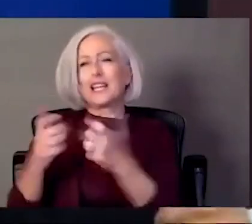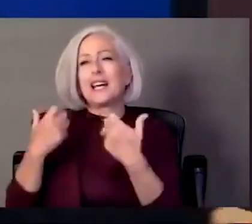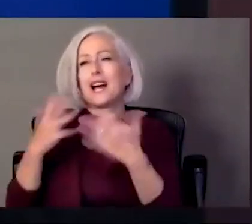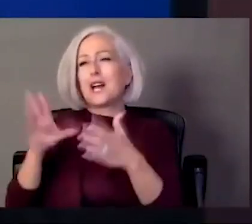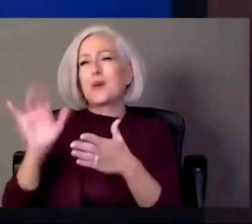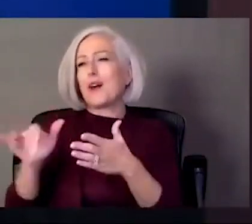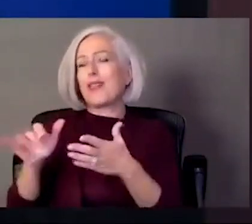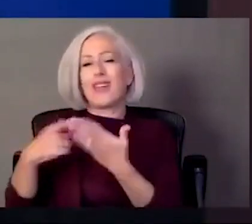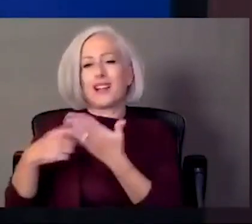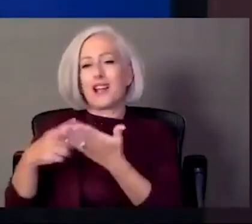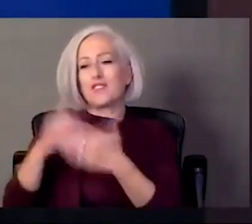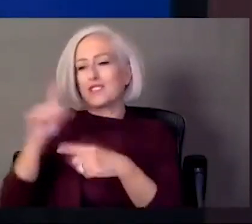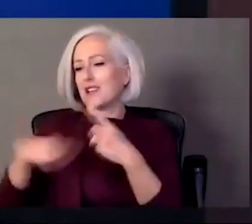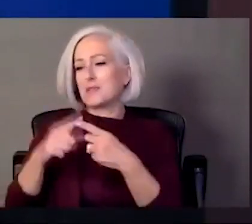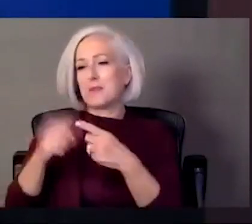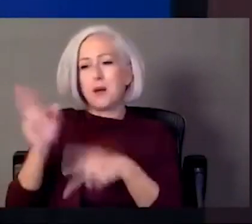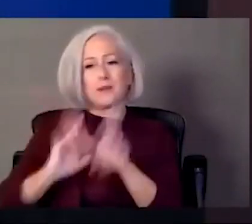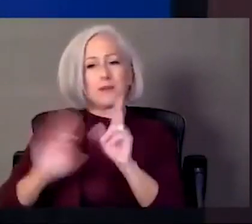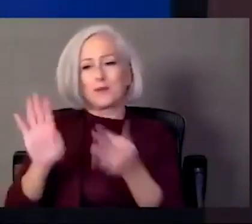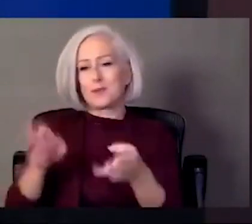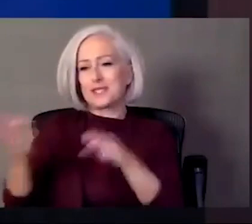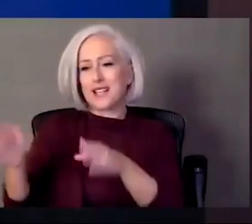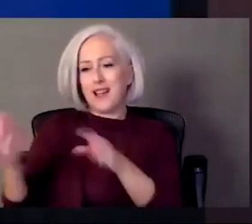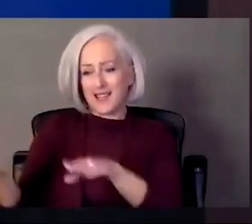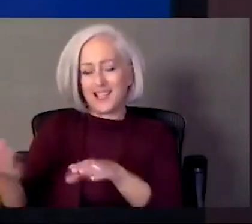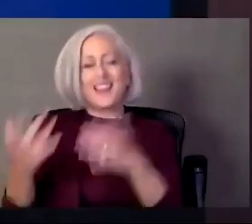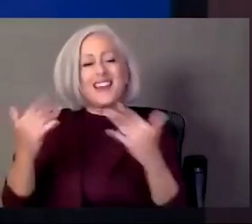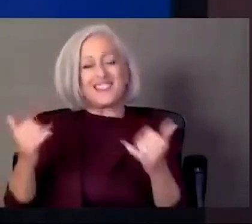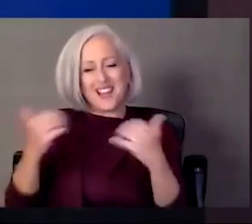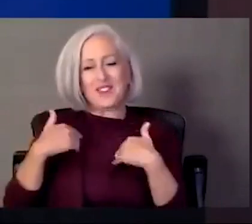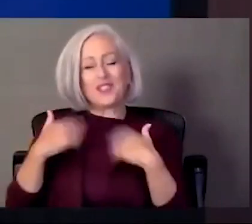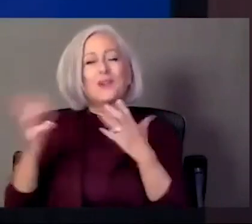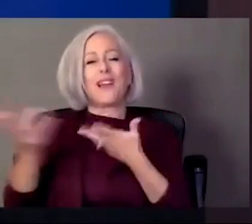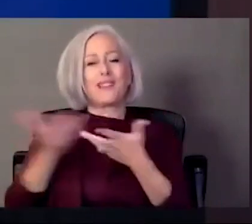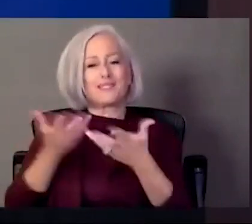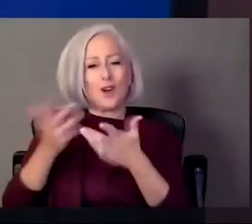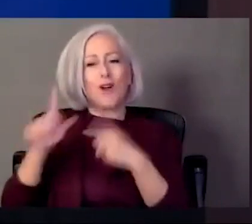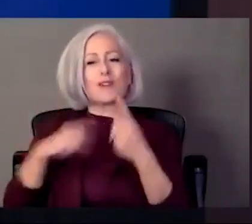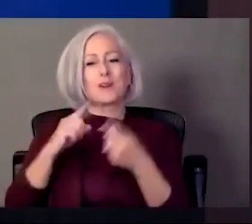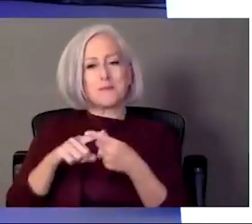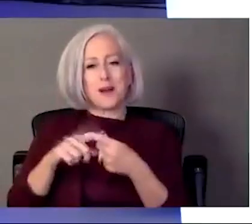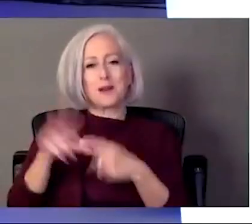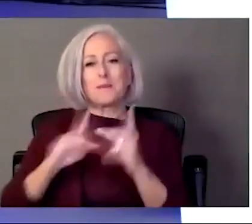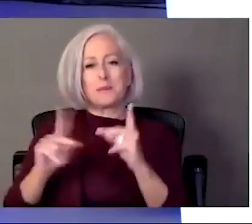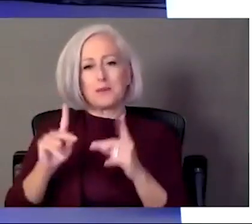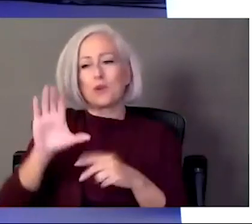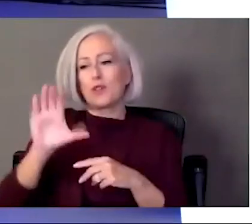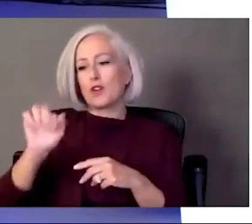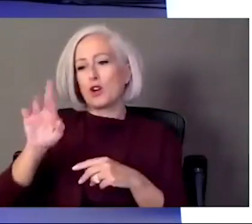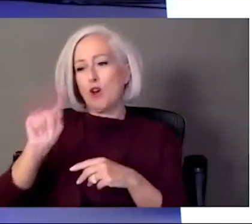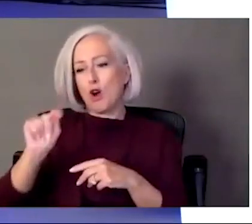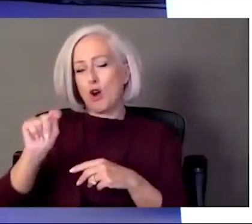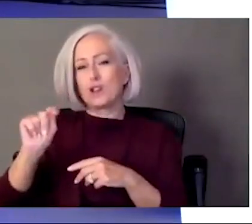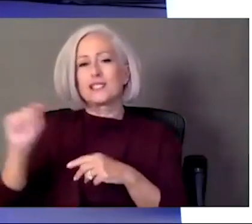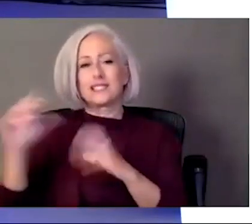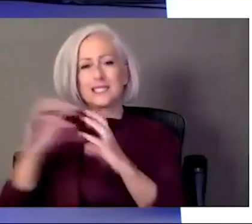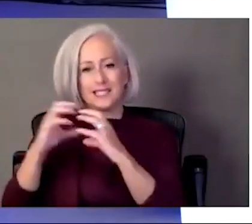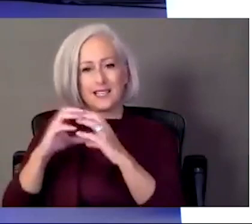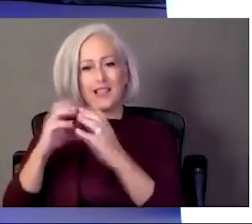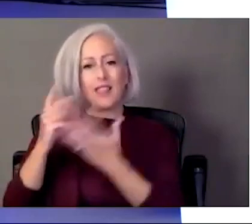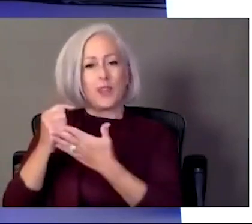dying, and now you get to have a conversation about CAR T therapy. Absolutely. And I do want to say, I